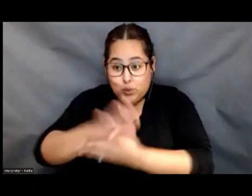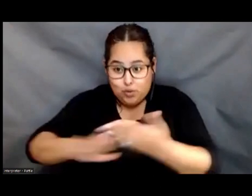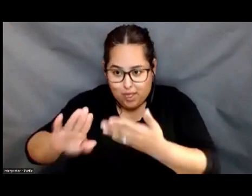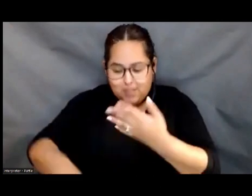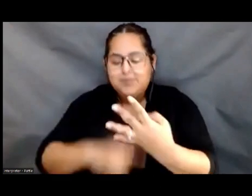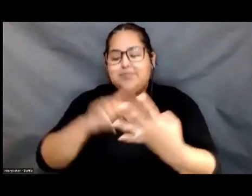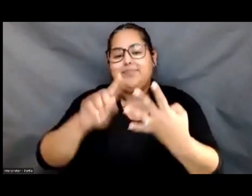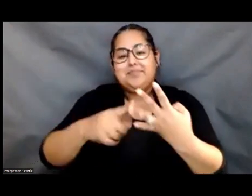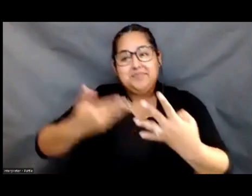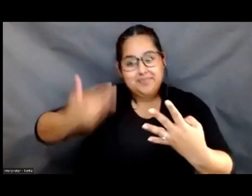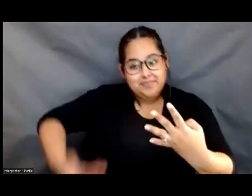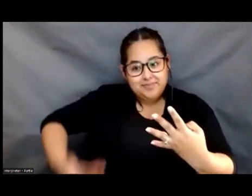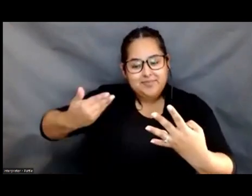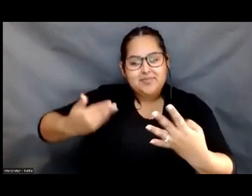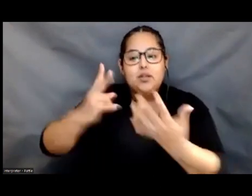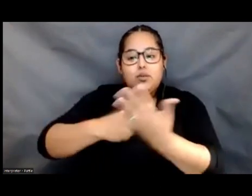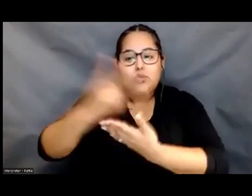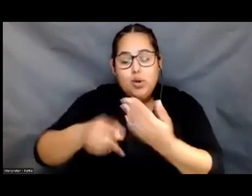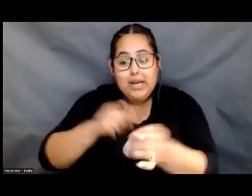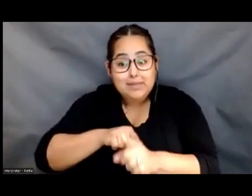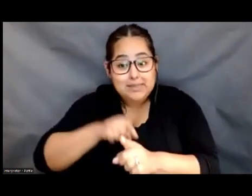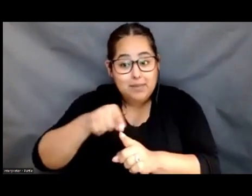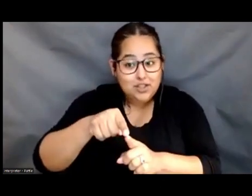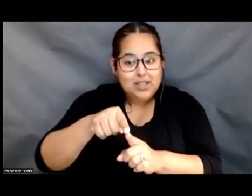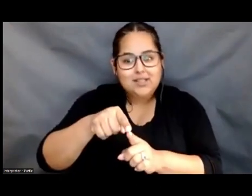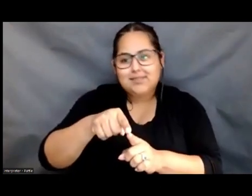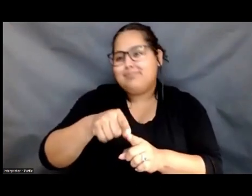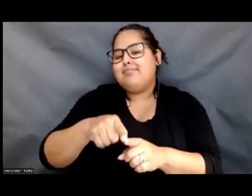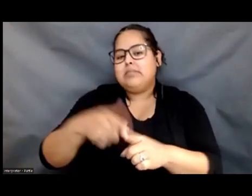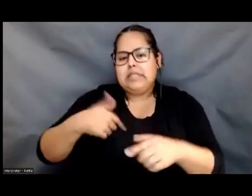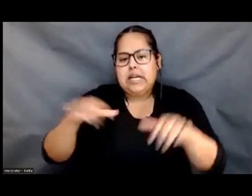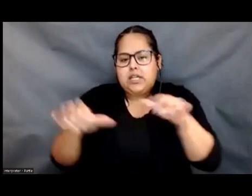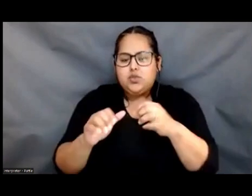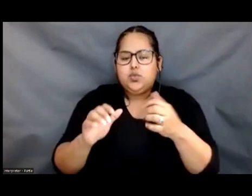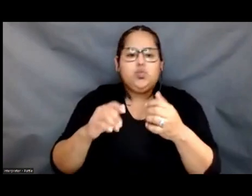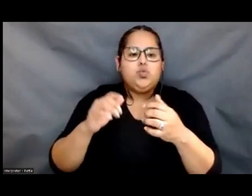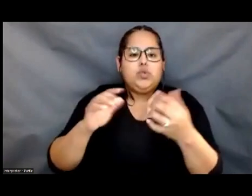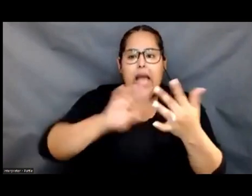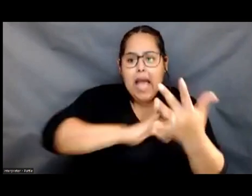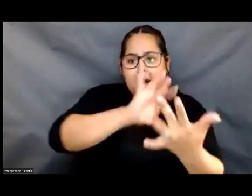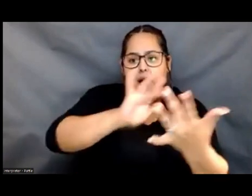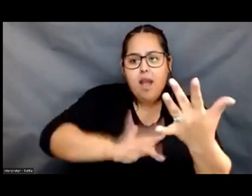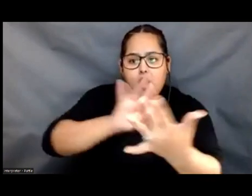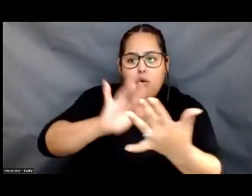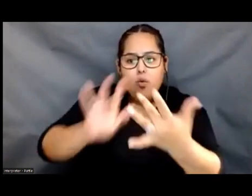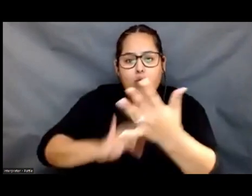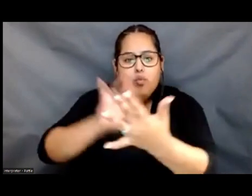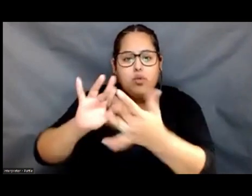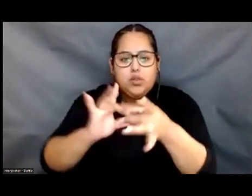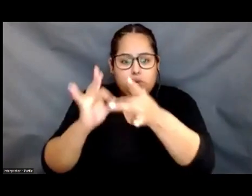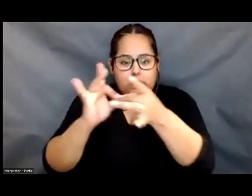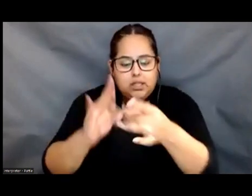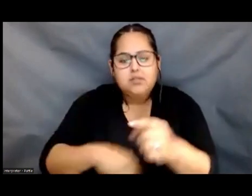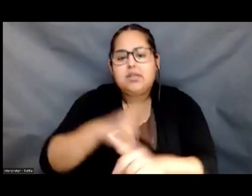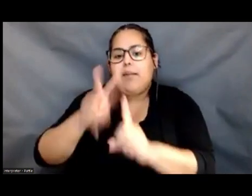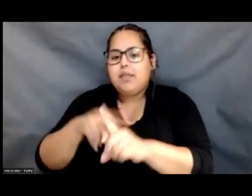We have myself, the program specialist. I do all of our outreach coordination, application and verification